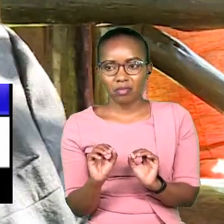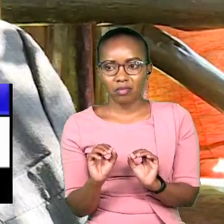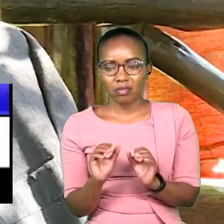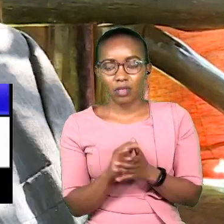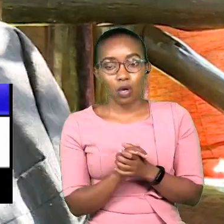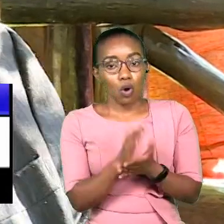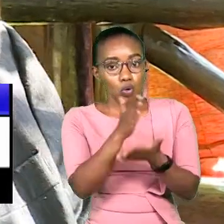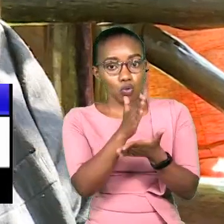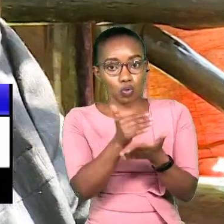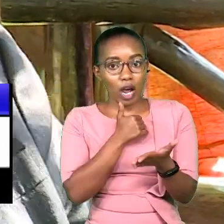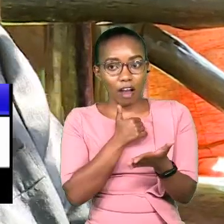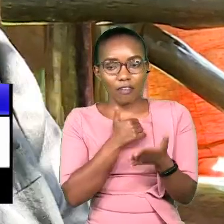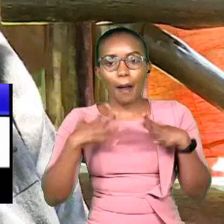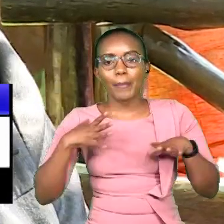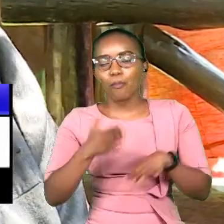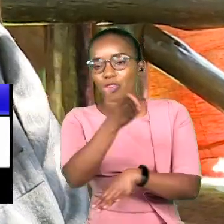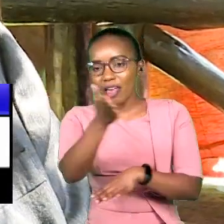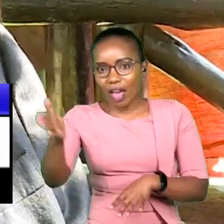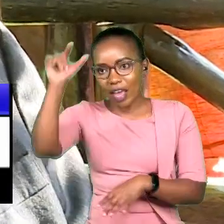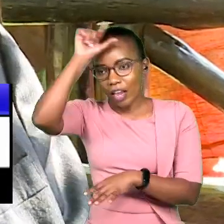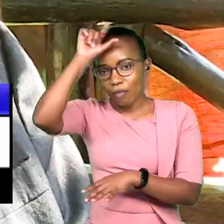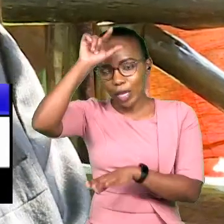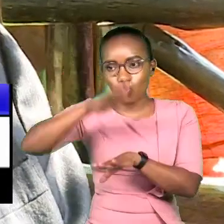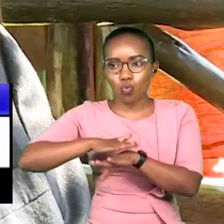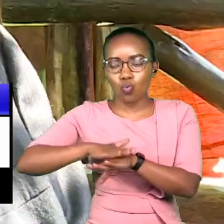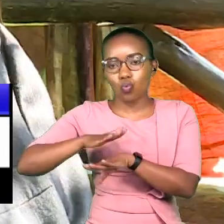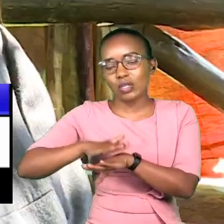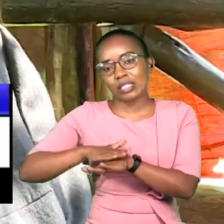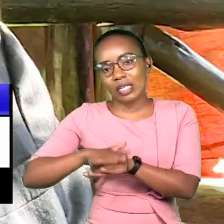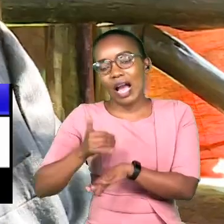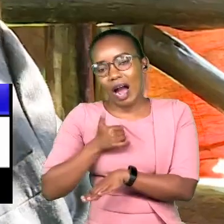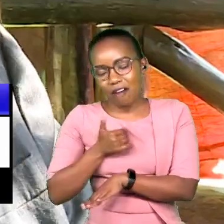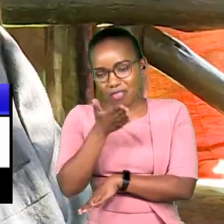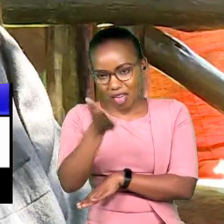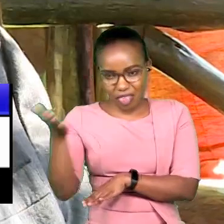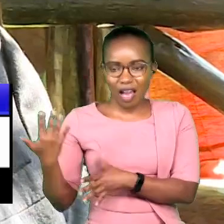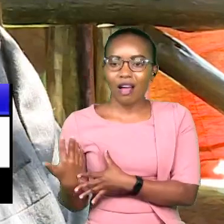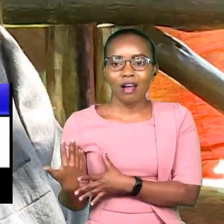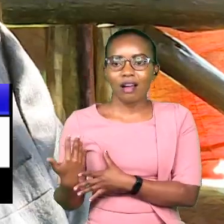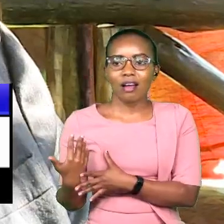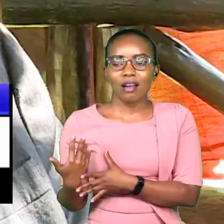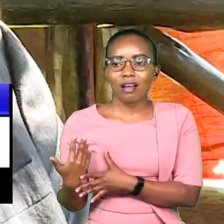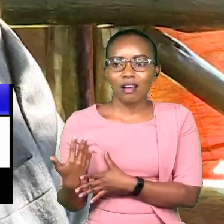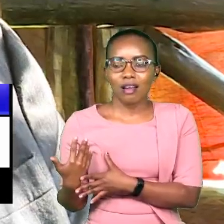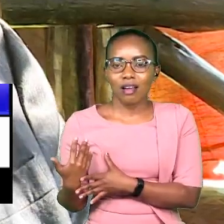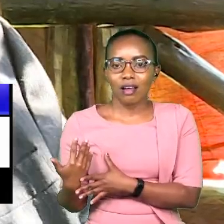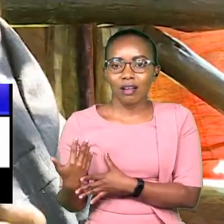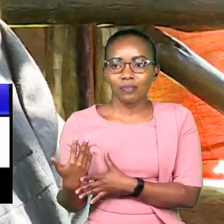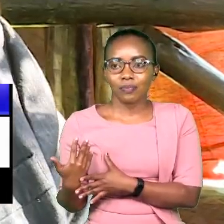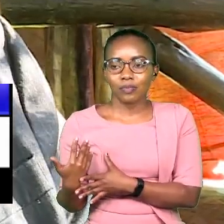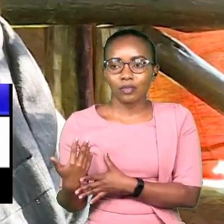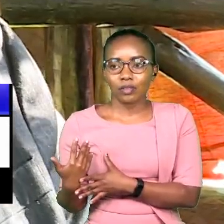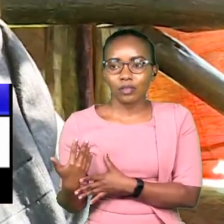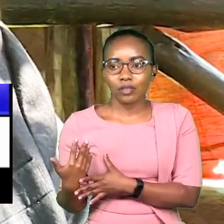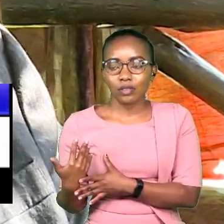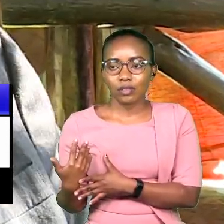they are. Of course, there are wonderful people in government that have not soiled their lives and work. We'll be looking